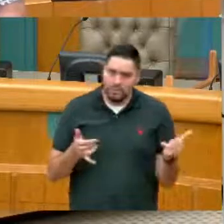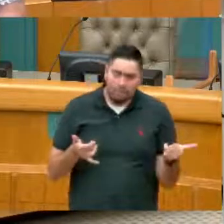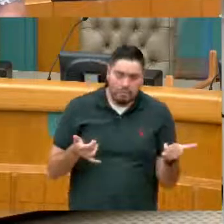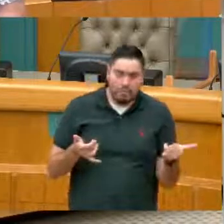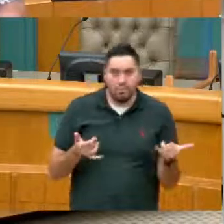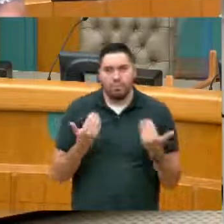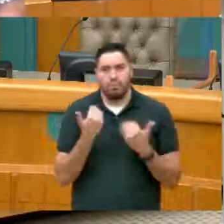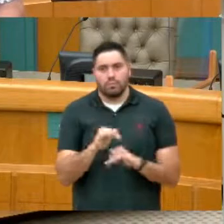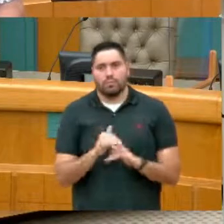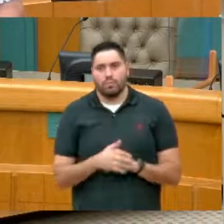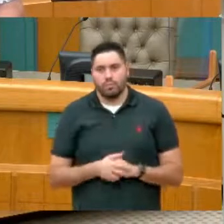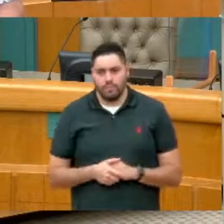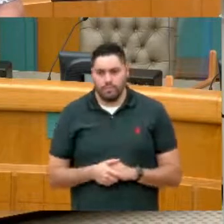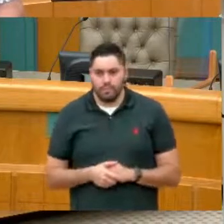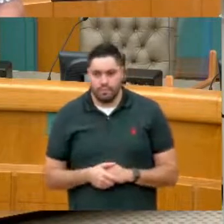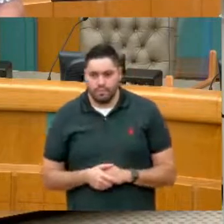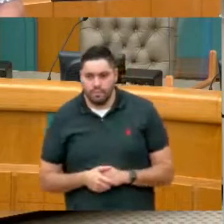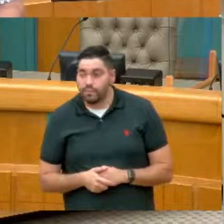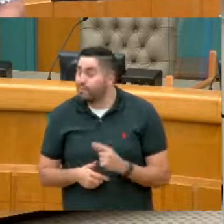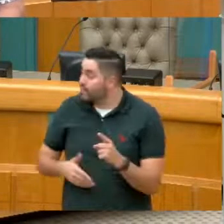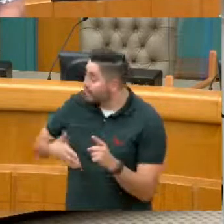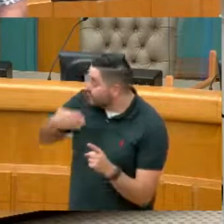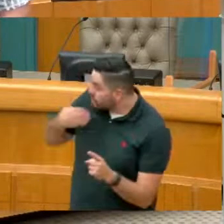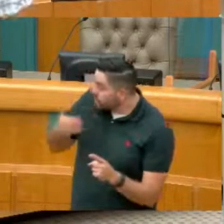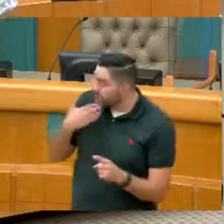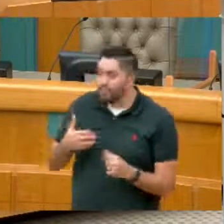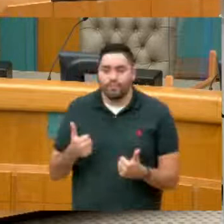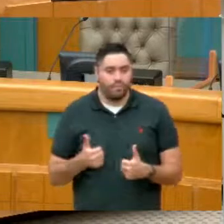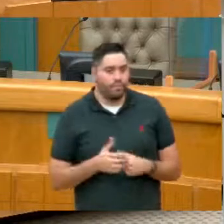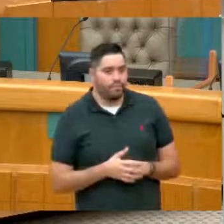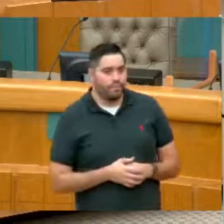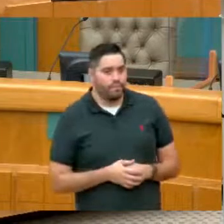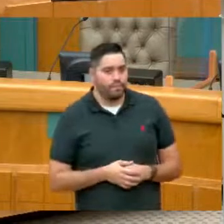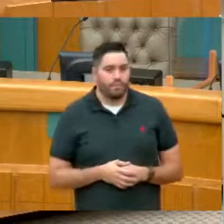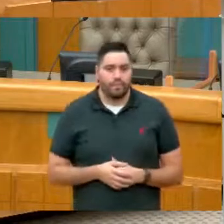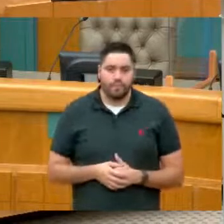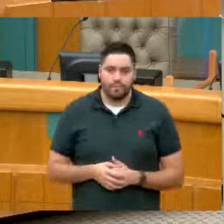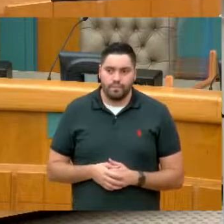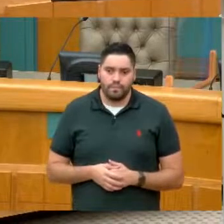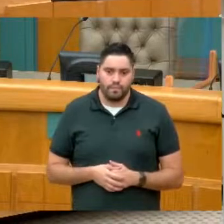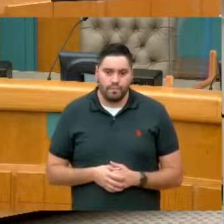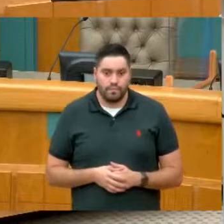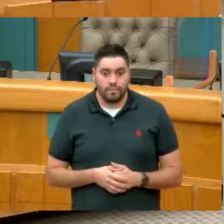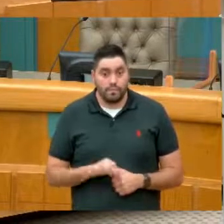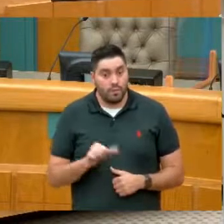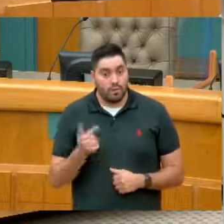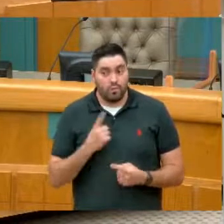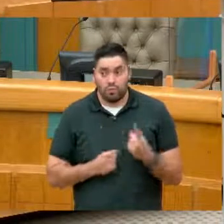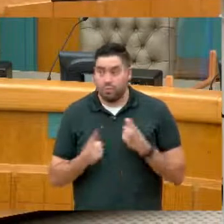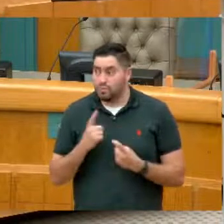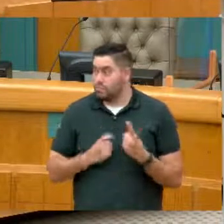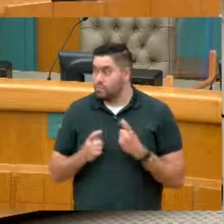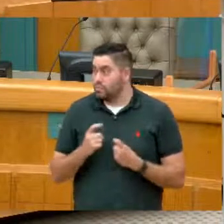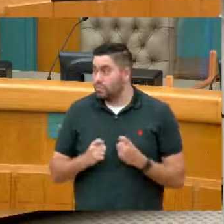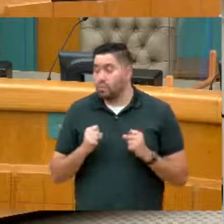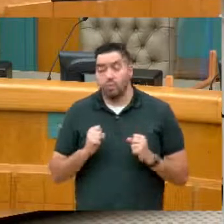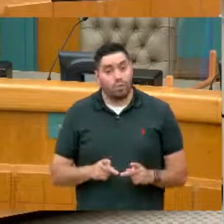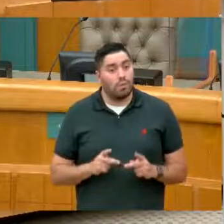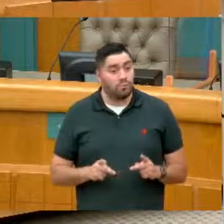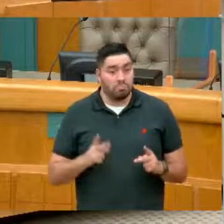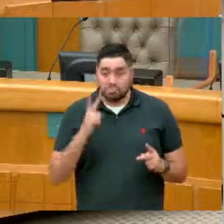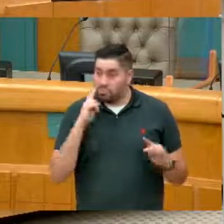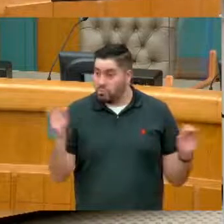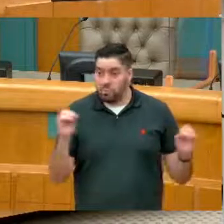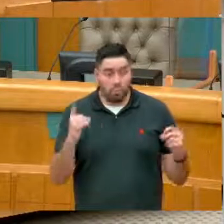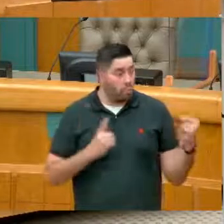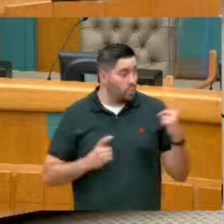same sorts of things that drive seasonality in the flu are driving seasonality in COVID. And so if they haven't solved it in the flu, there's only so